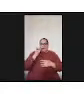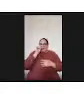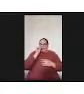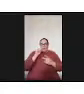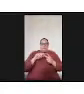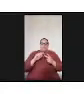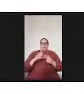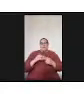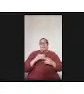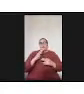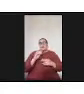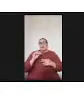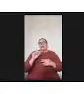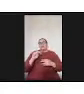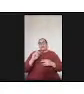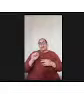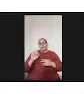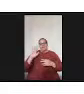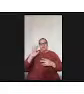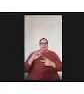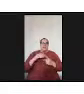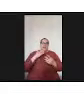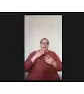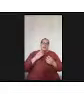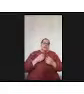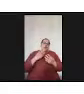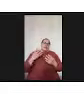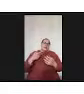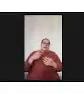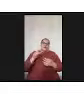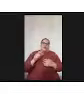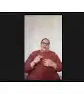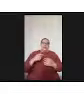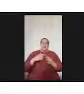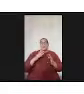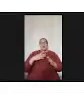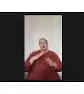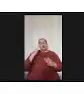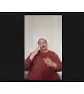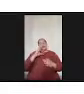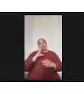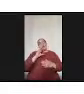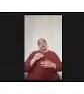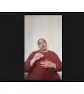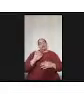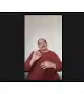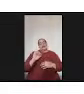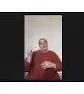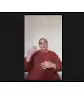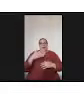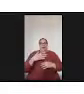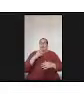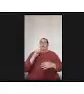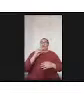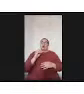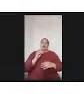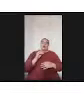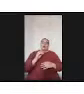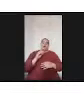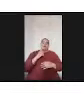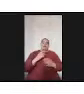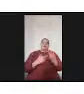No? Thank you very much, Chair. I just want to find out just on this slide. So for